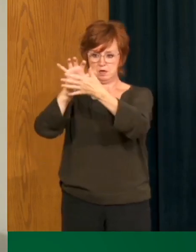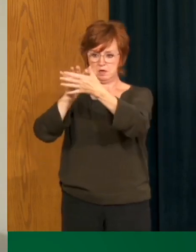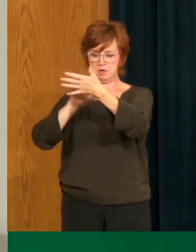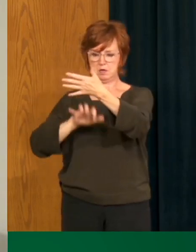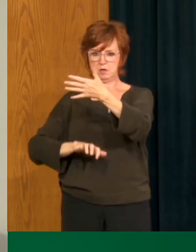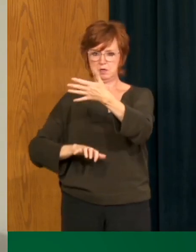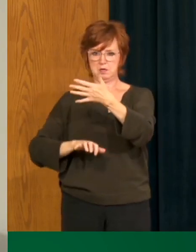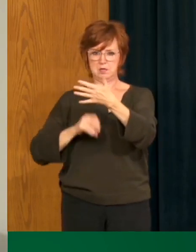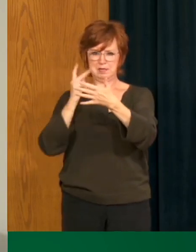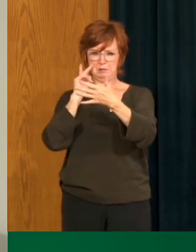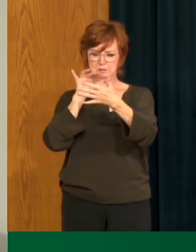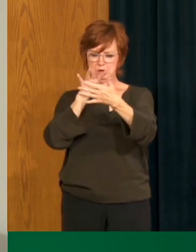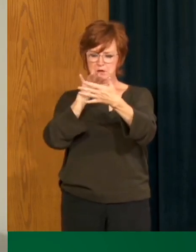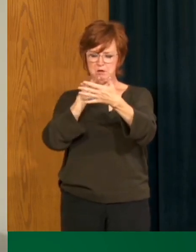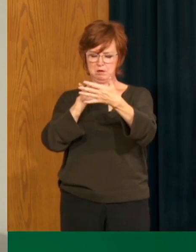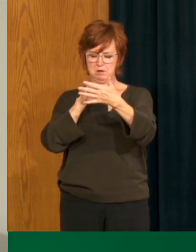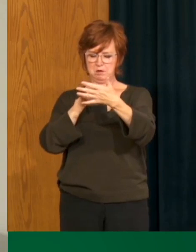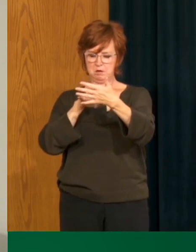where is it? I have it right in front of me here.